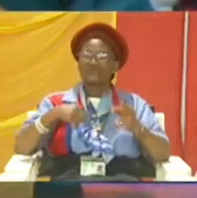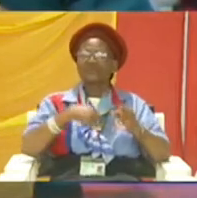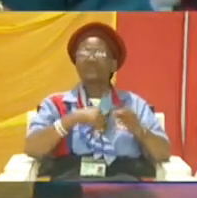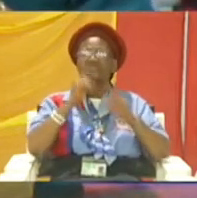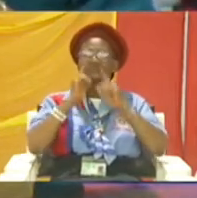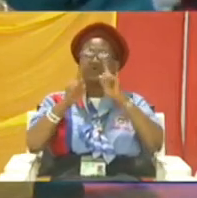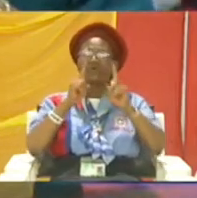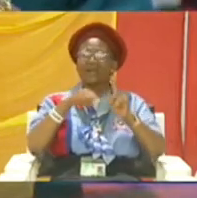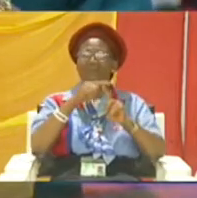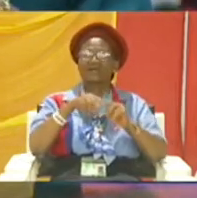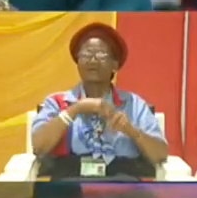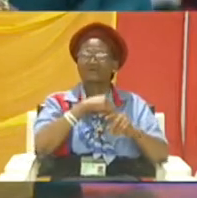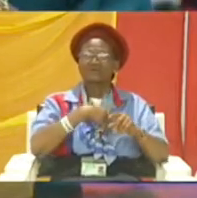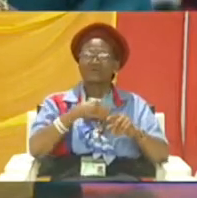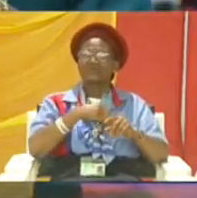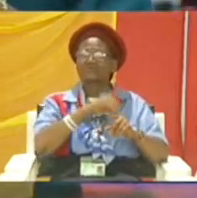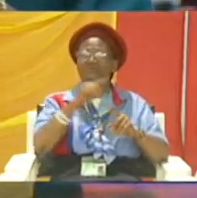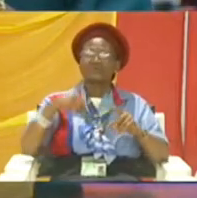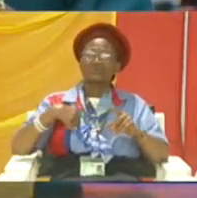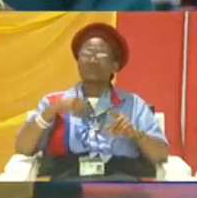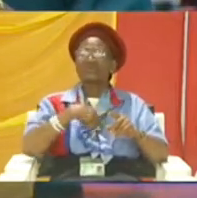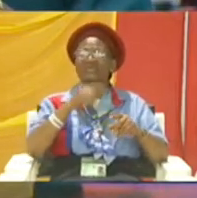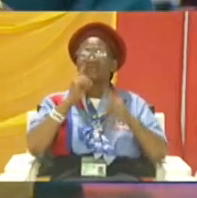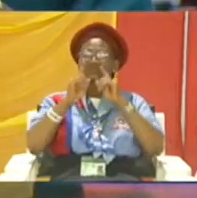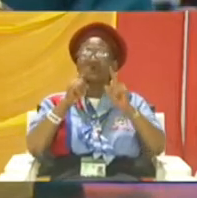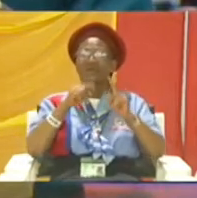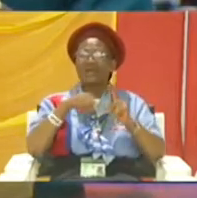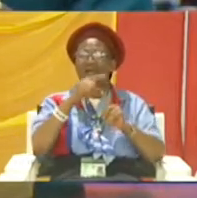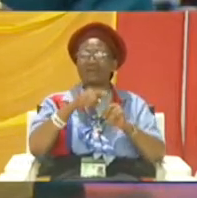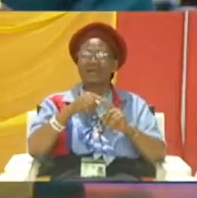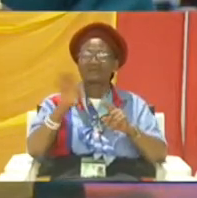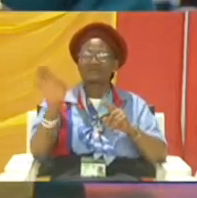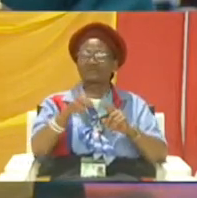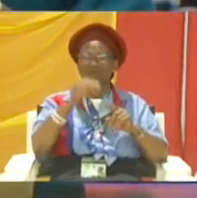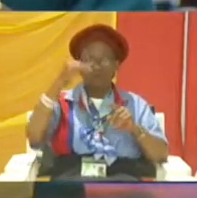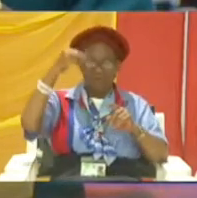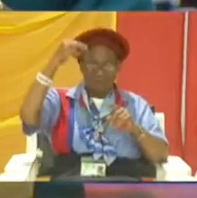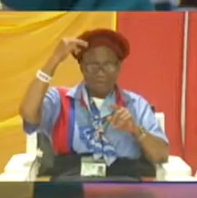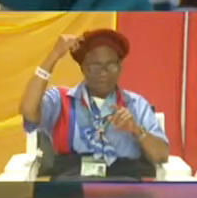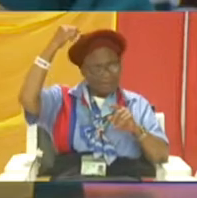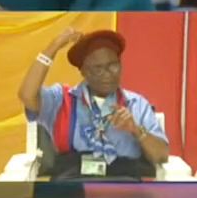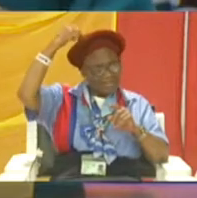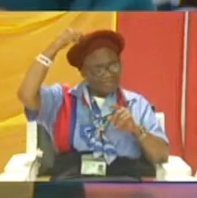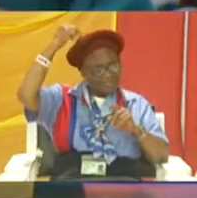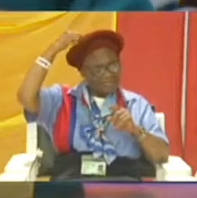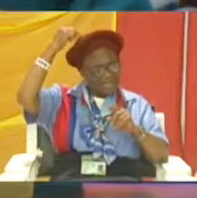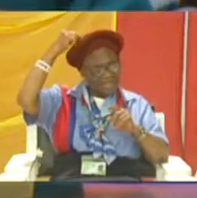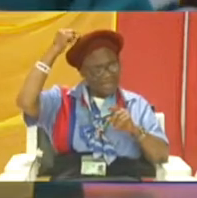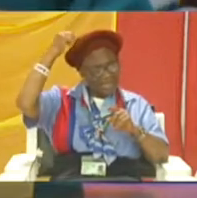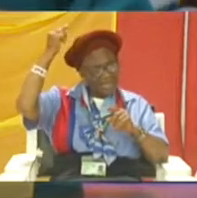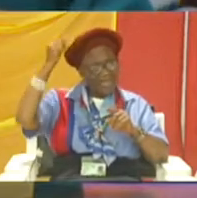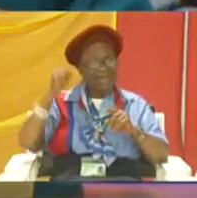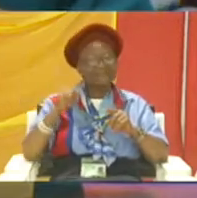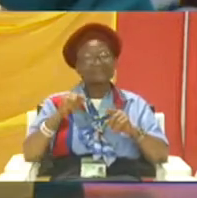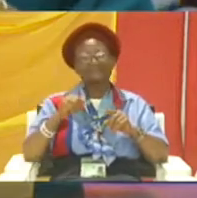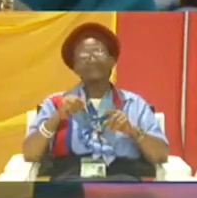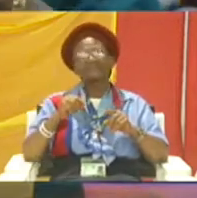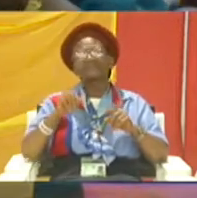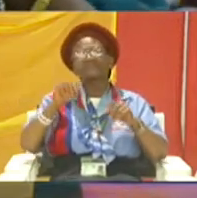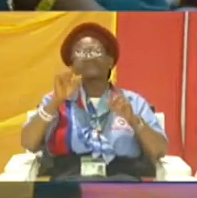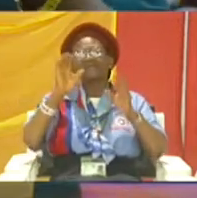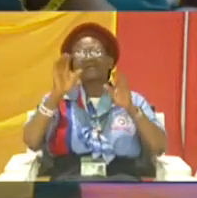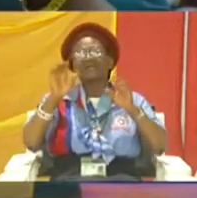okan, we're talking about your mental capacity. Asi nso nipa ti opolo yin na bakan